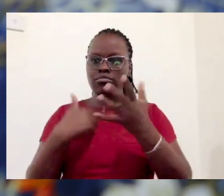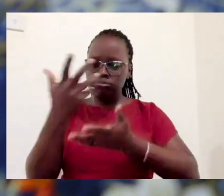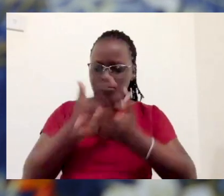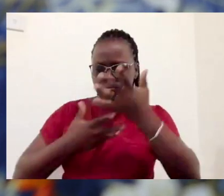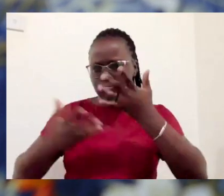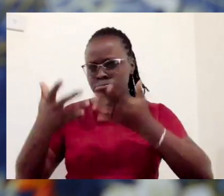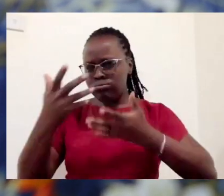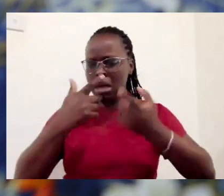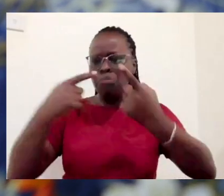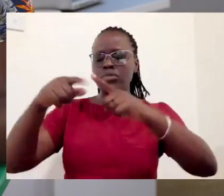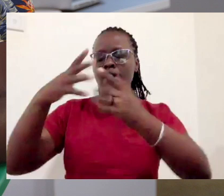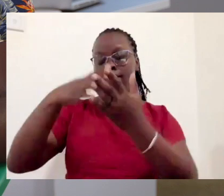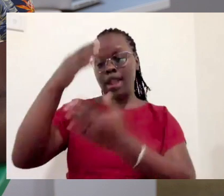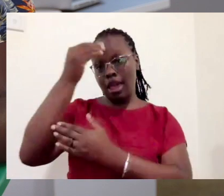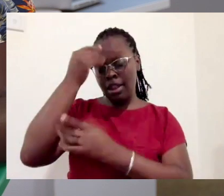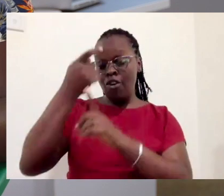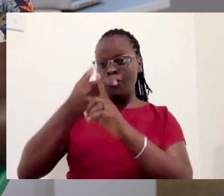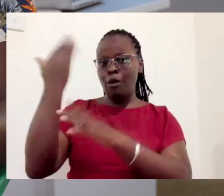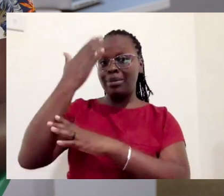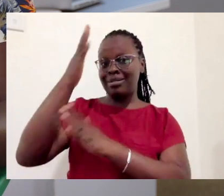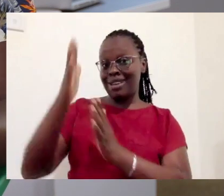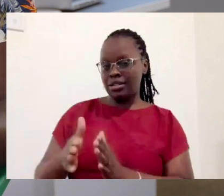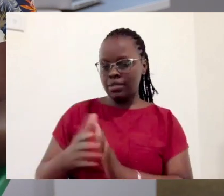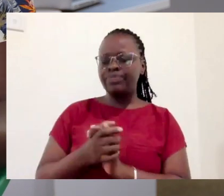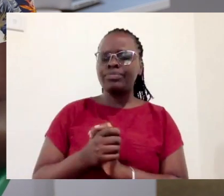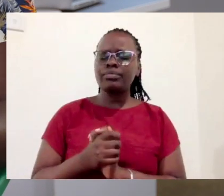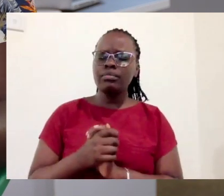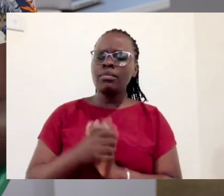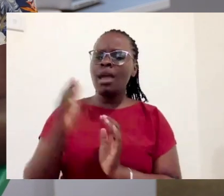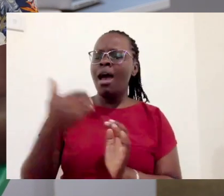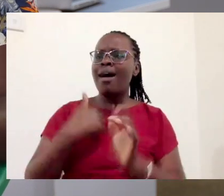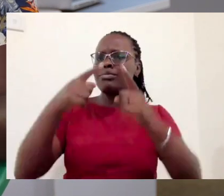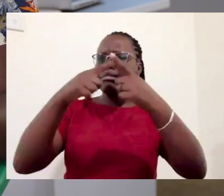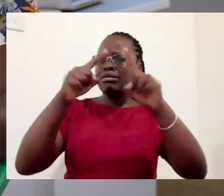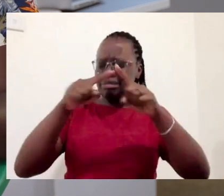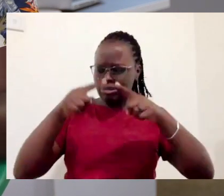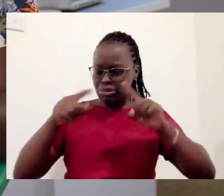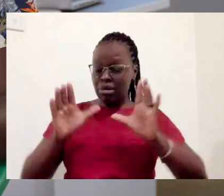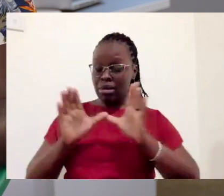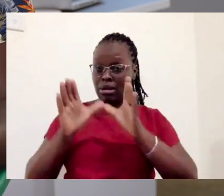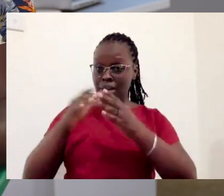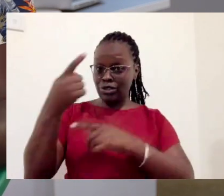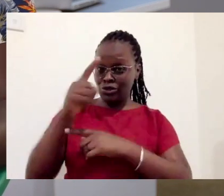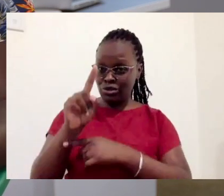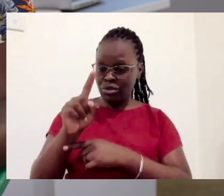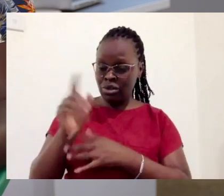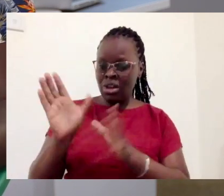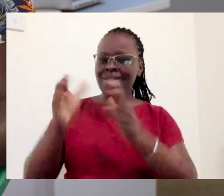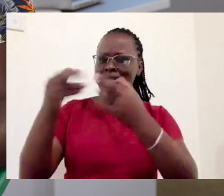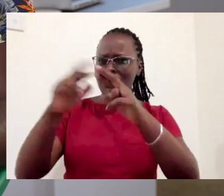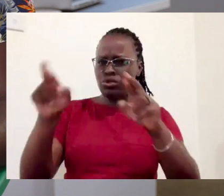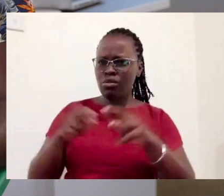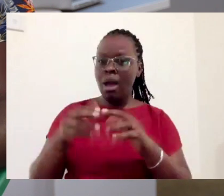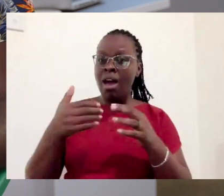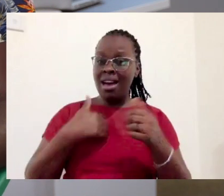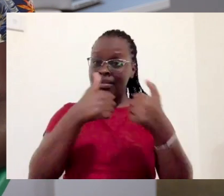end of the day, they are able to make their own websites. From an instructor's point of view, you're obviously looking at a very diverse class. Does it